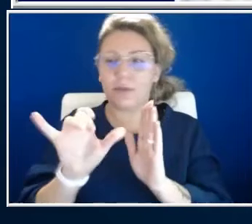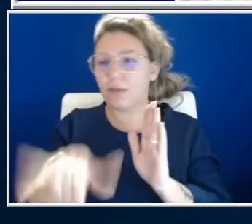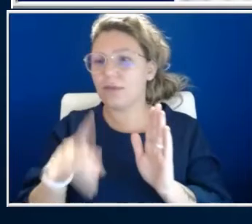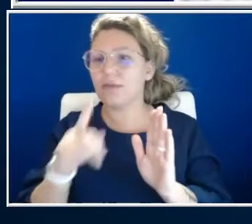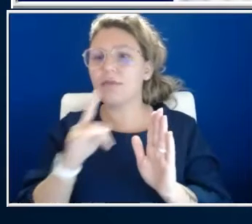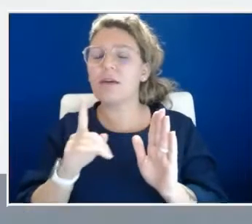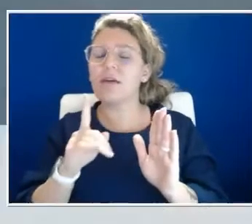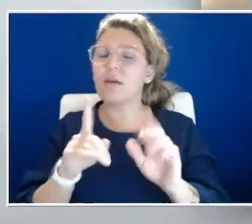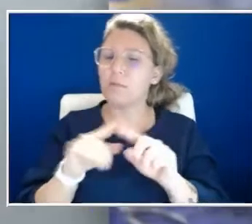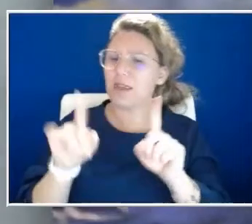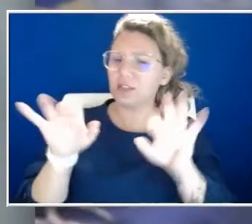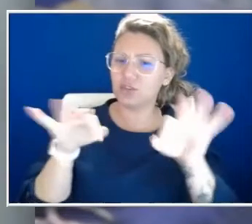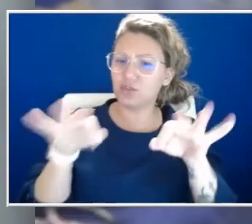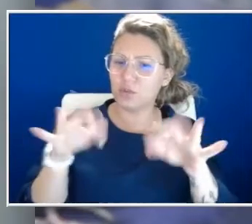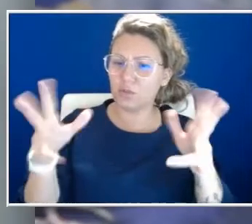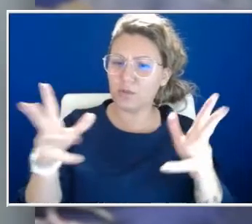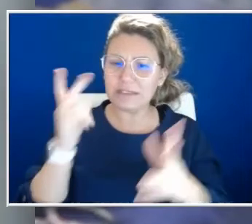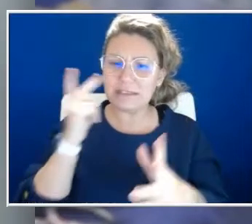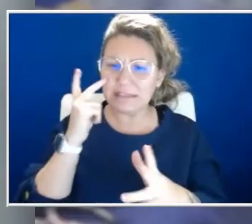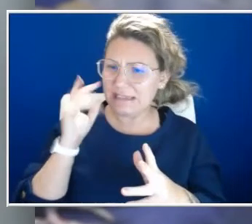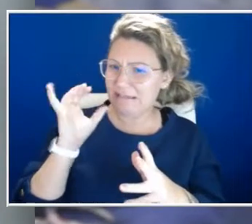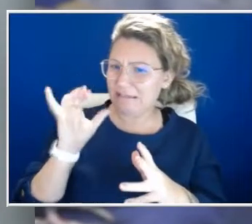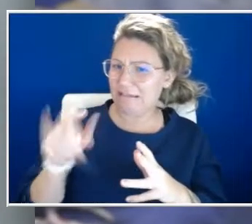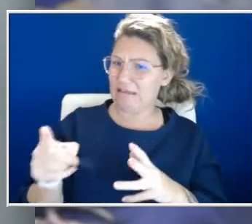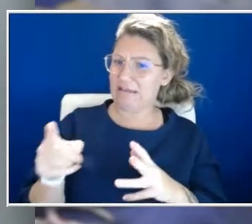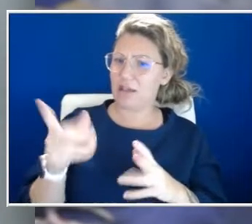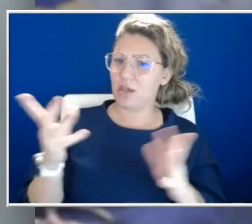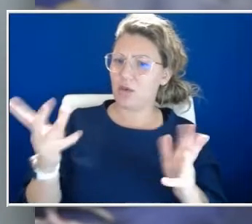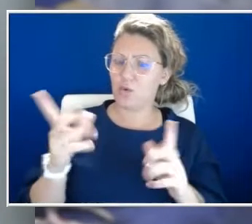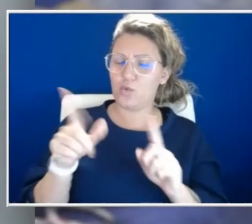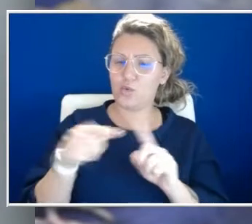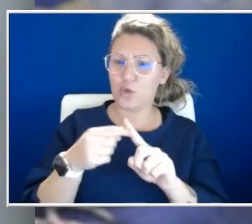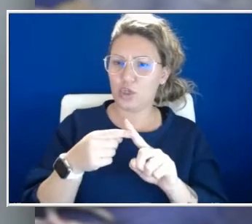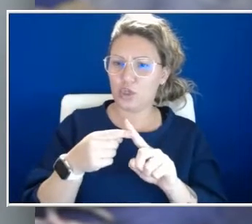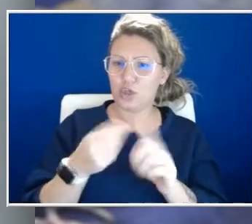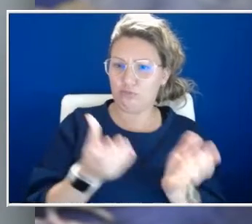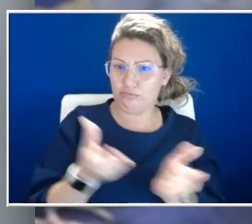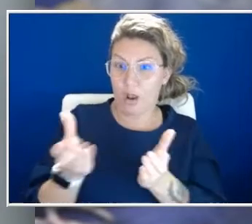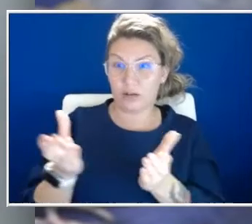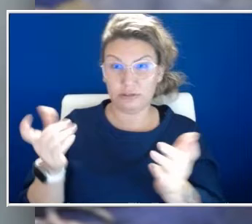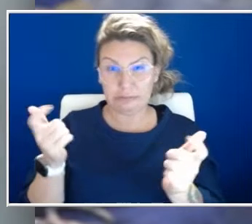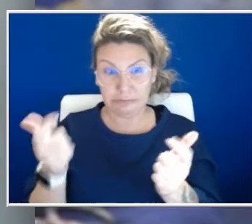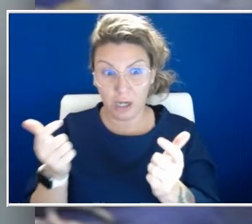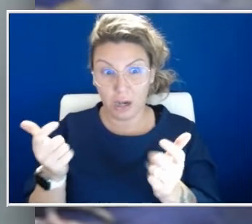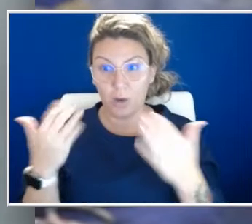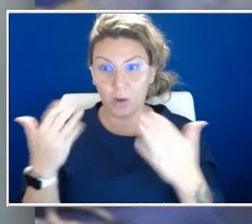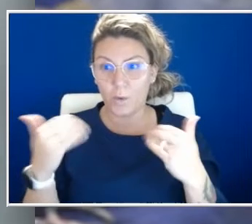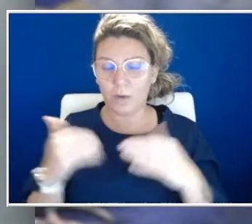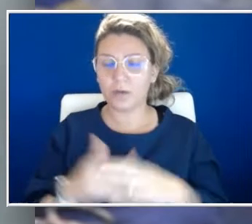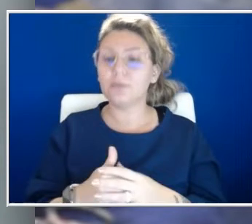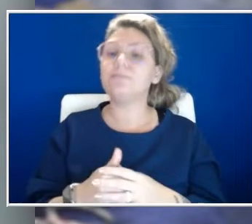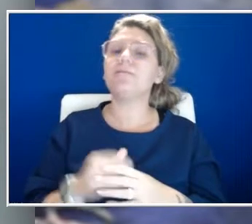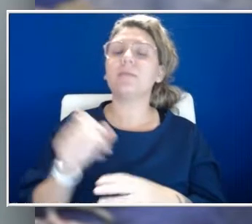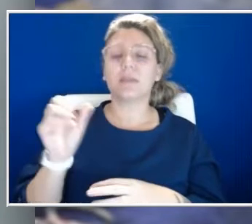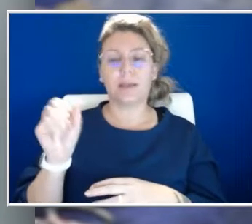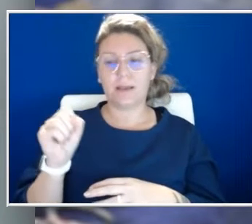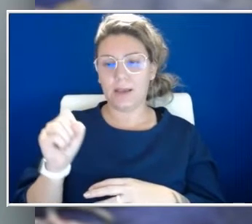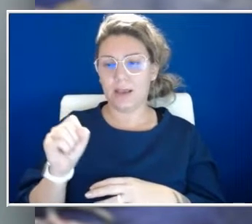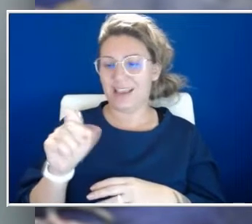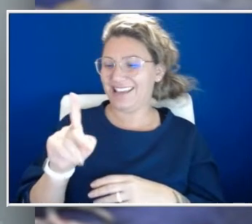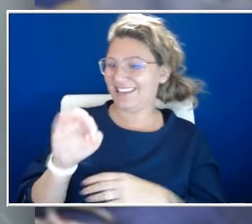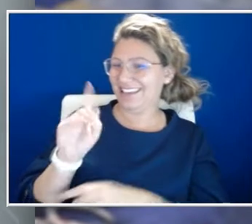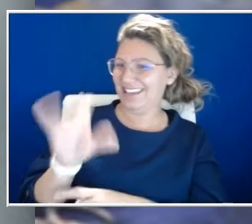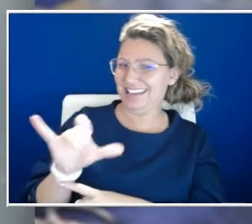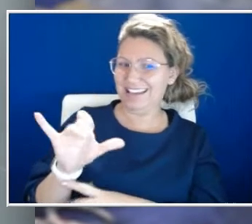we're seeing when we see this, when you brought it out. Very large, right? It was. So kidneys